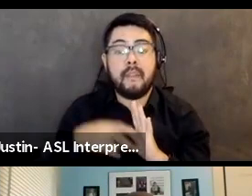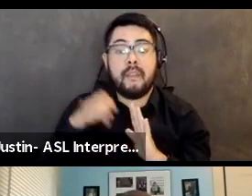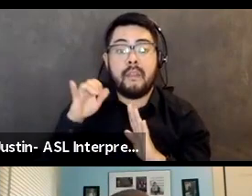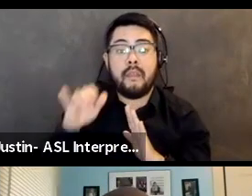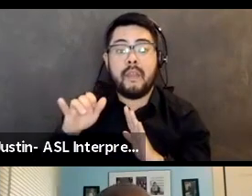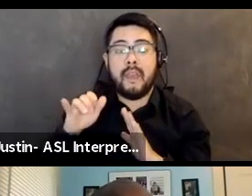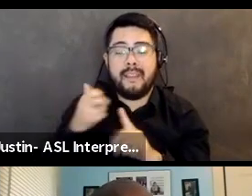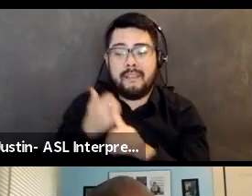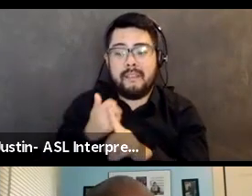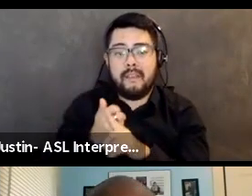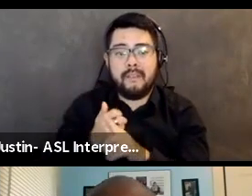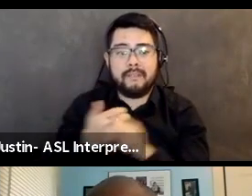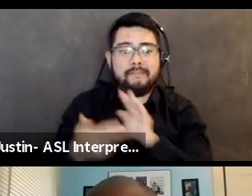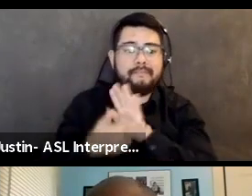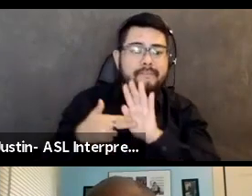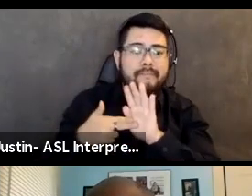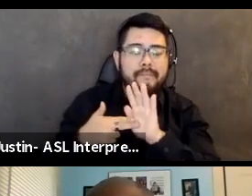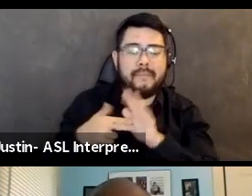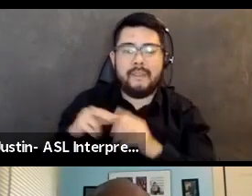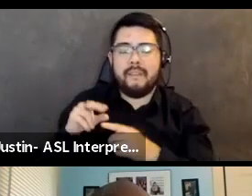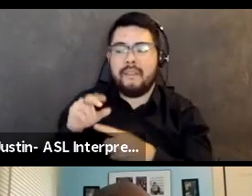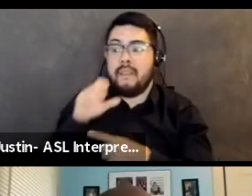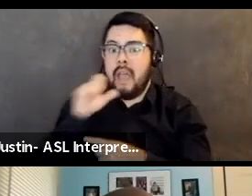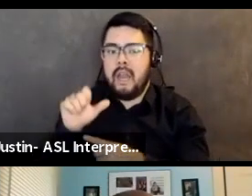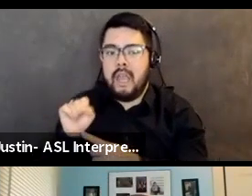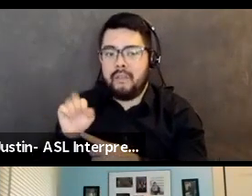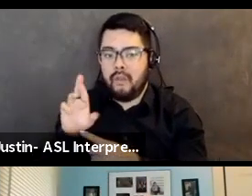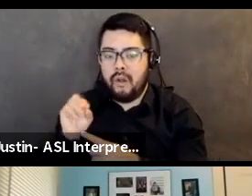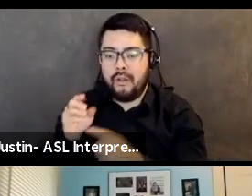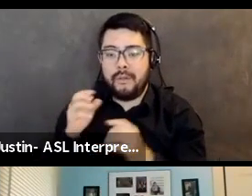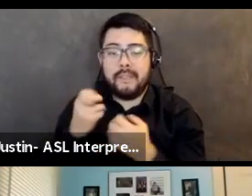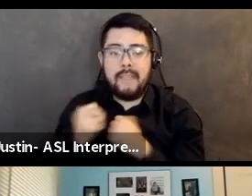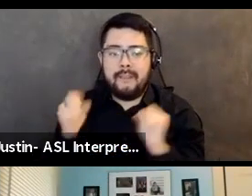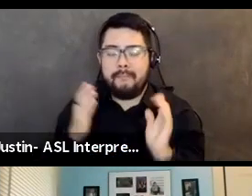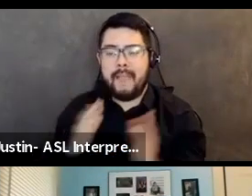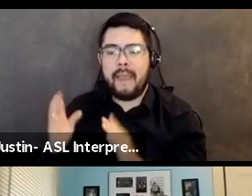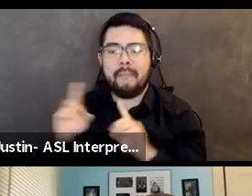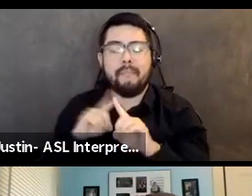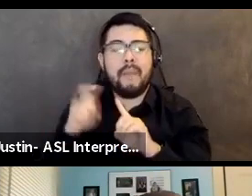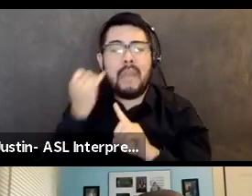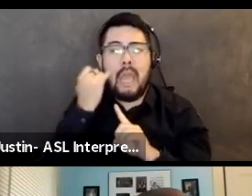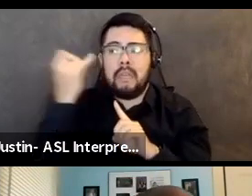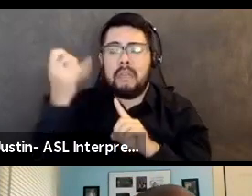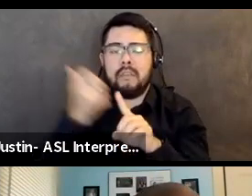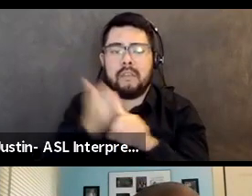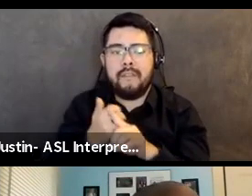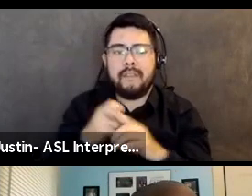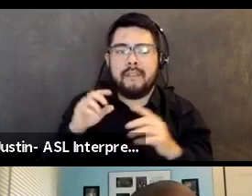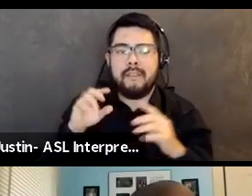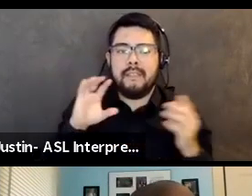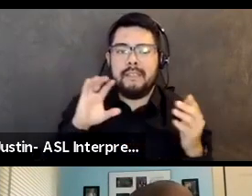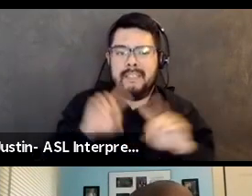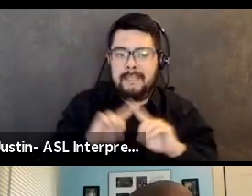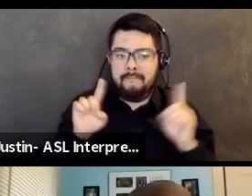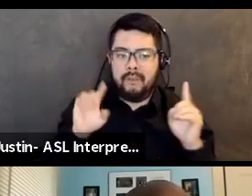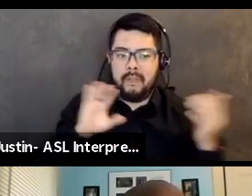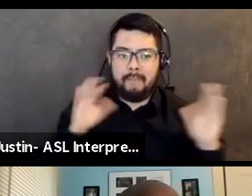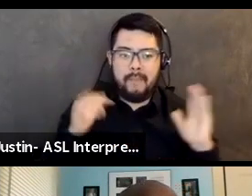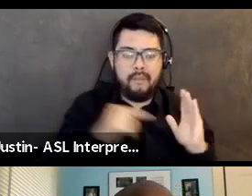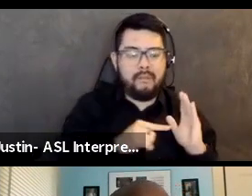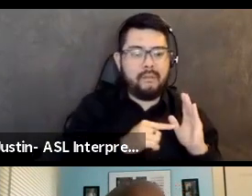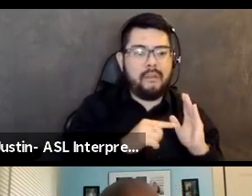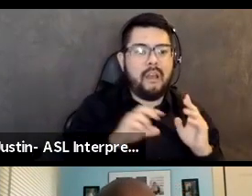safety plans but i don't think they're the same idea as an alternative plan for safety